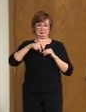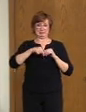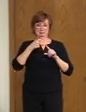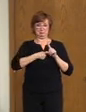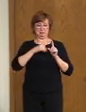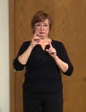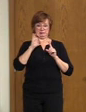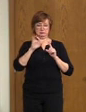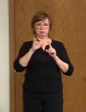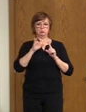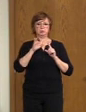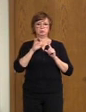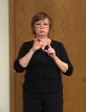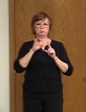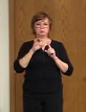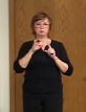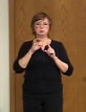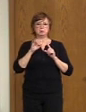vaccination strategy.